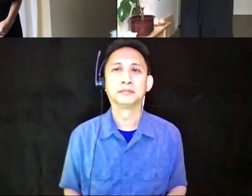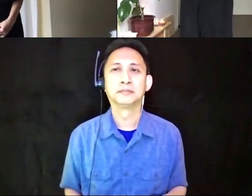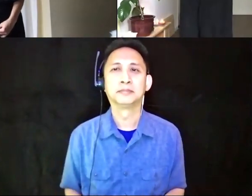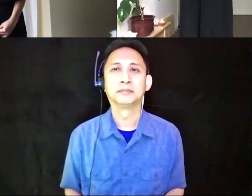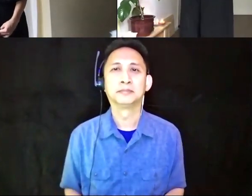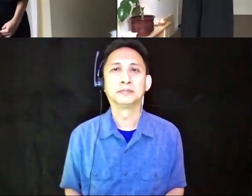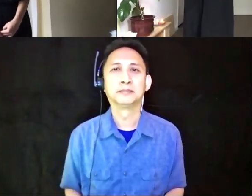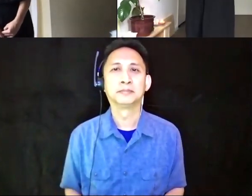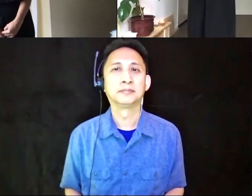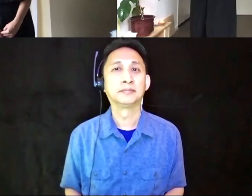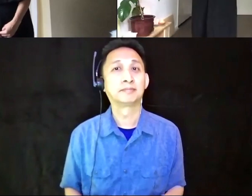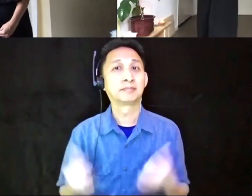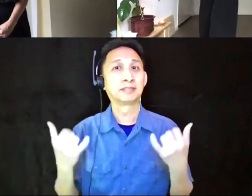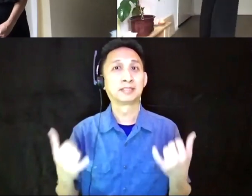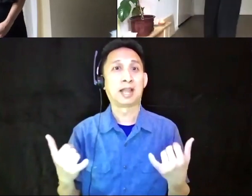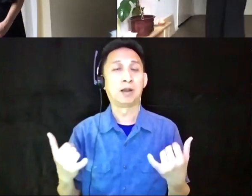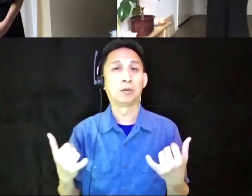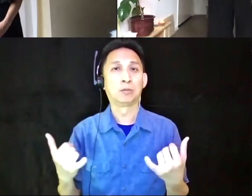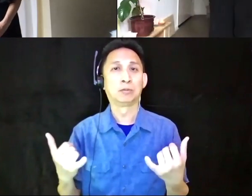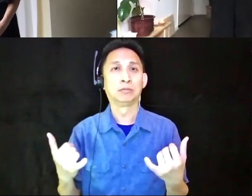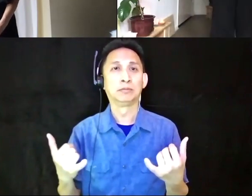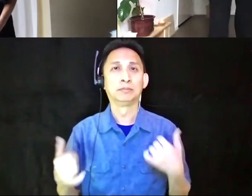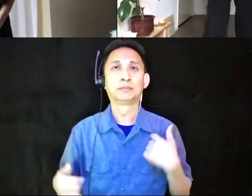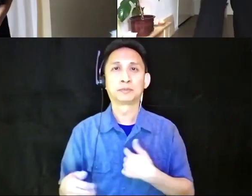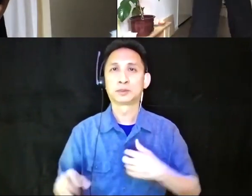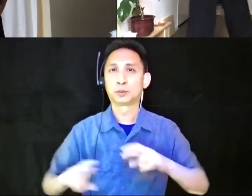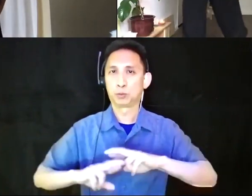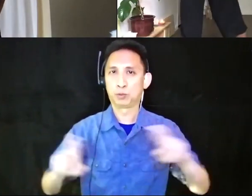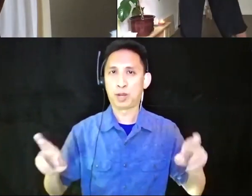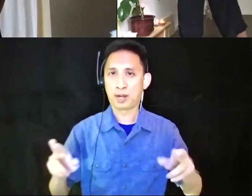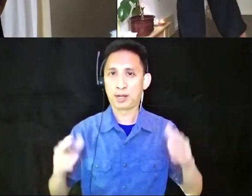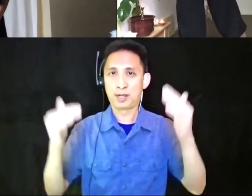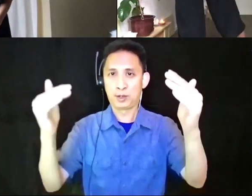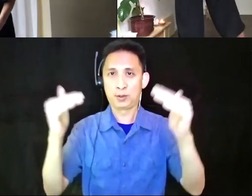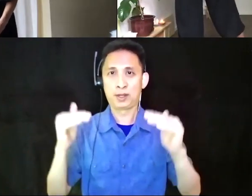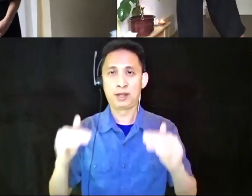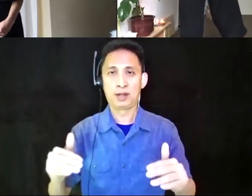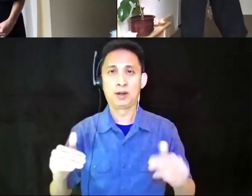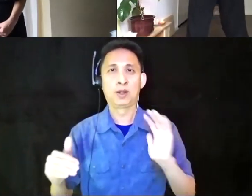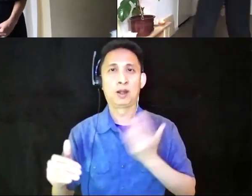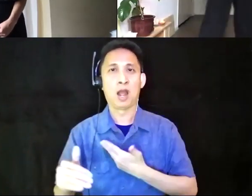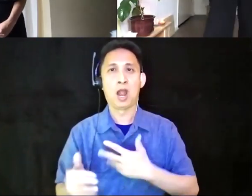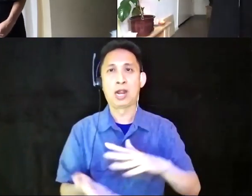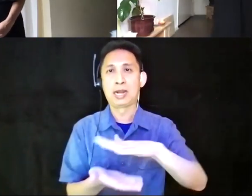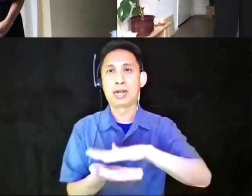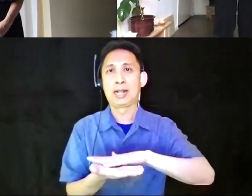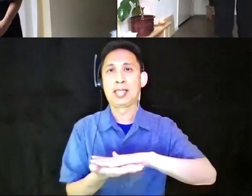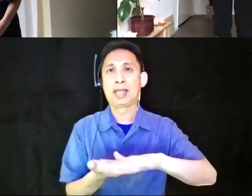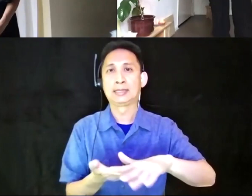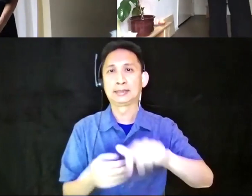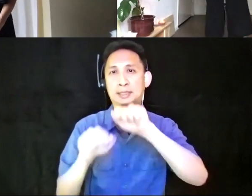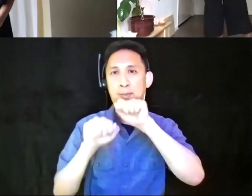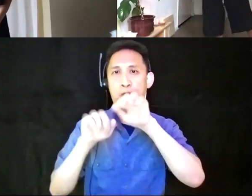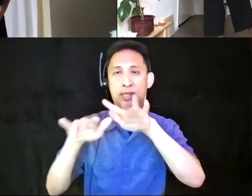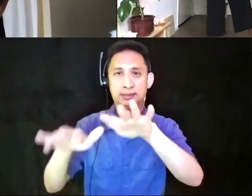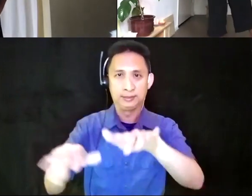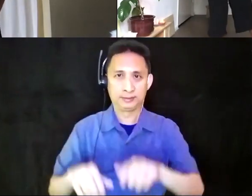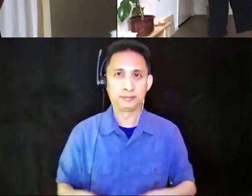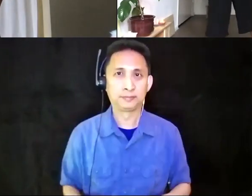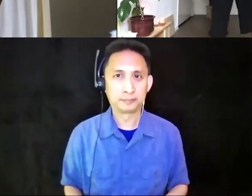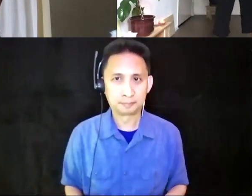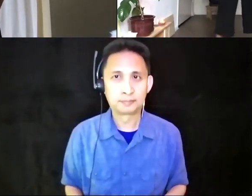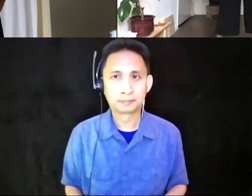now we're ready to move on to our cleansing breaths. And So Singha, do you want to talk